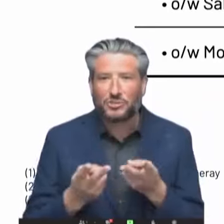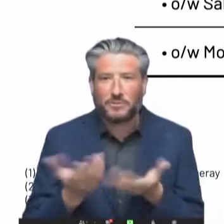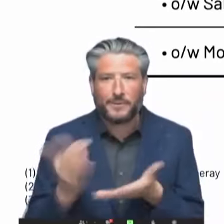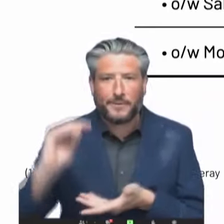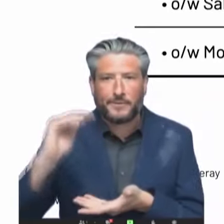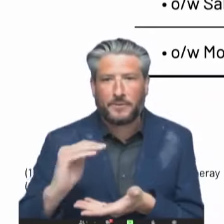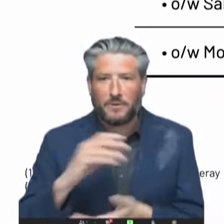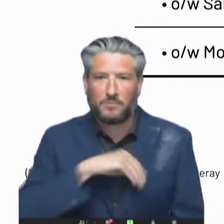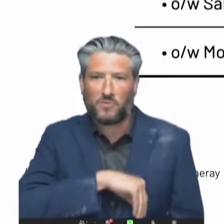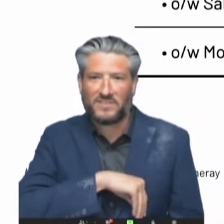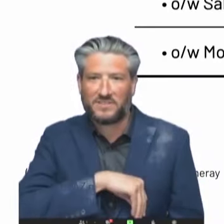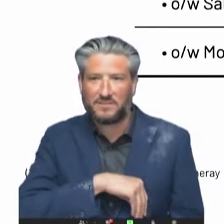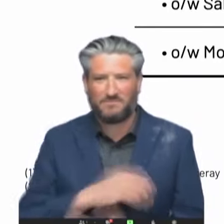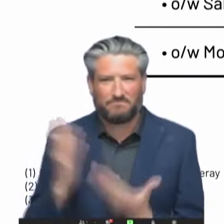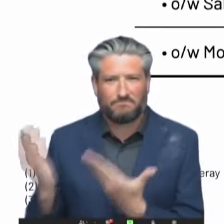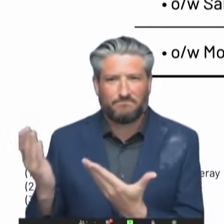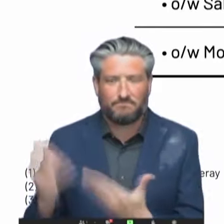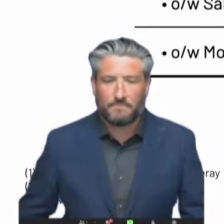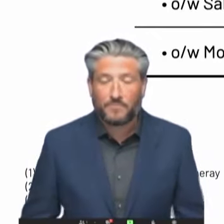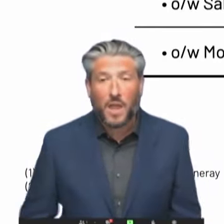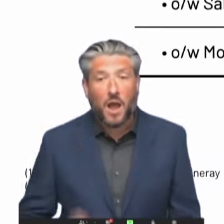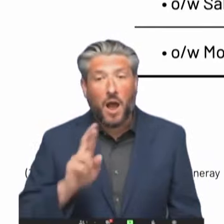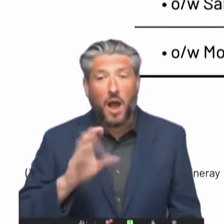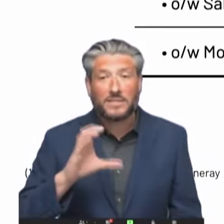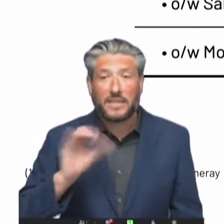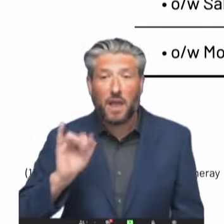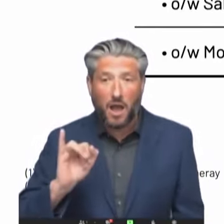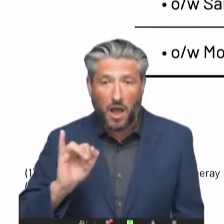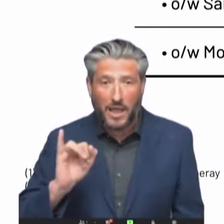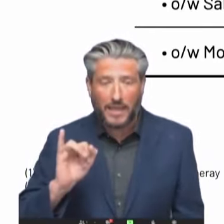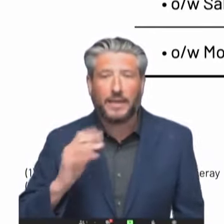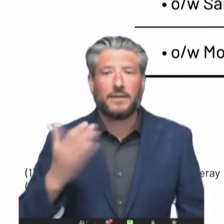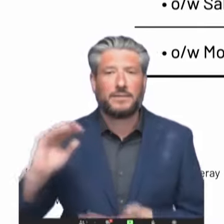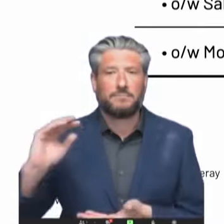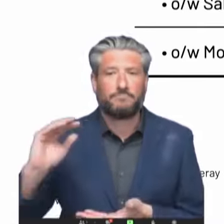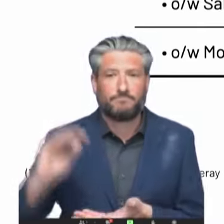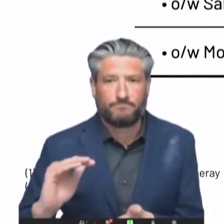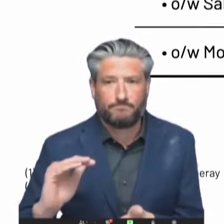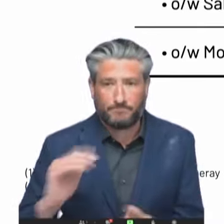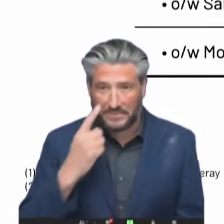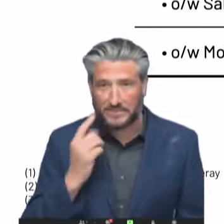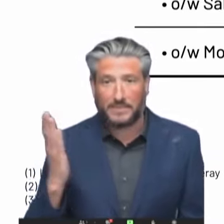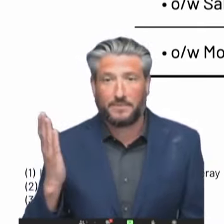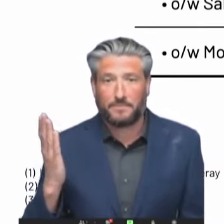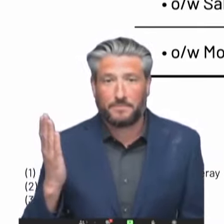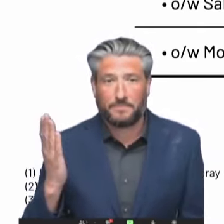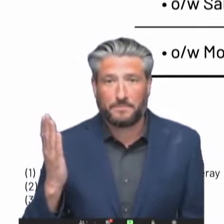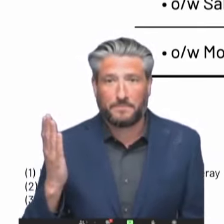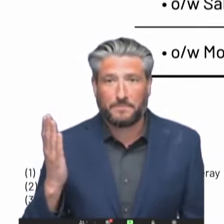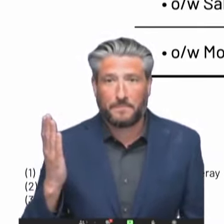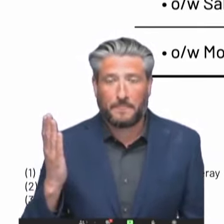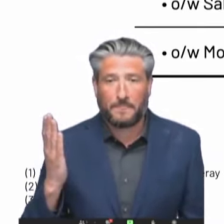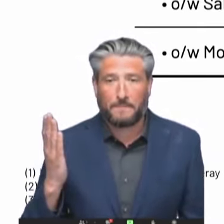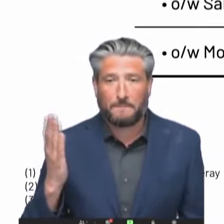7.8% to 3.1 billion euros. Finally, the new mobility services segment created in 2020